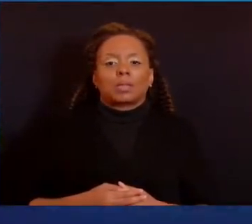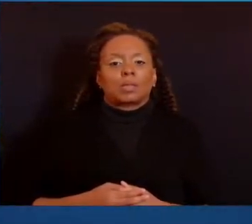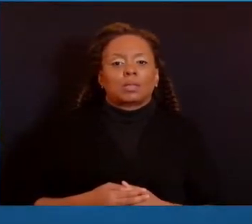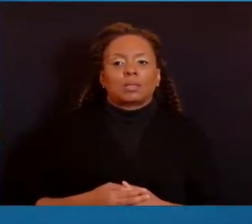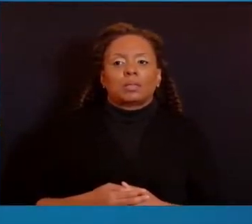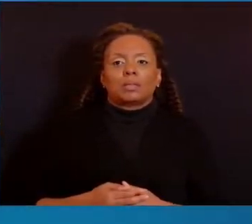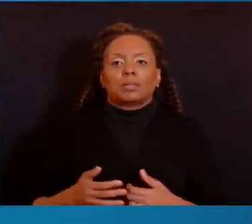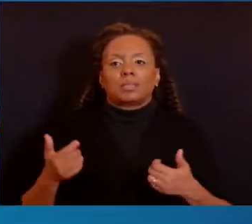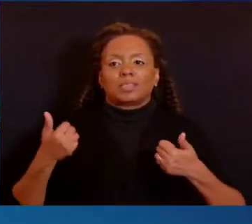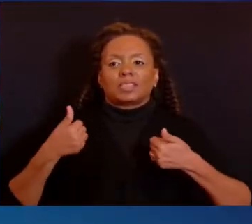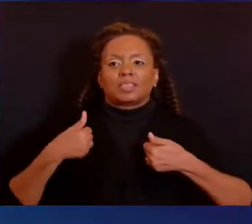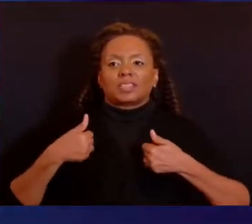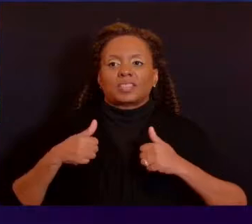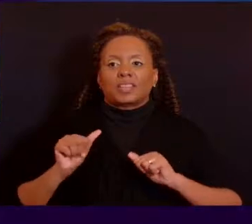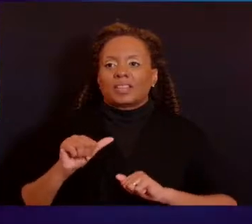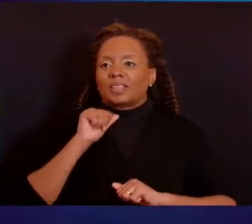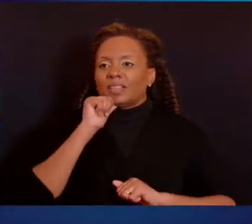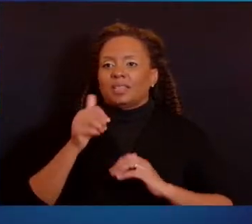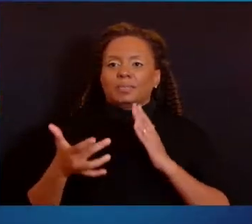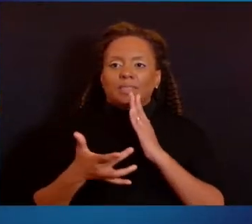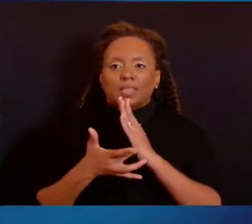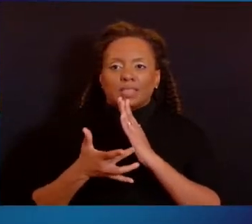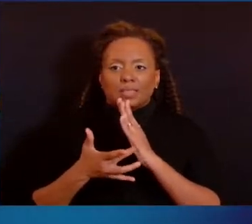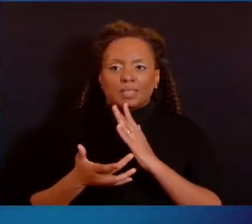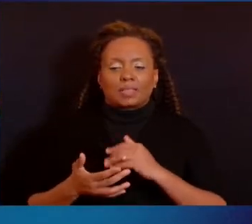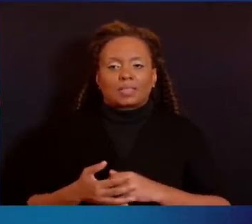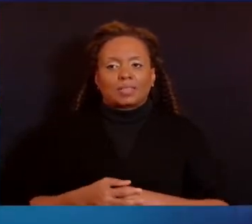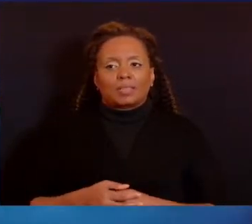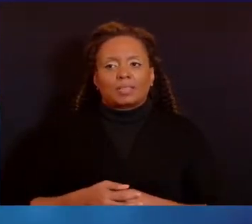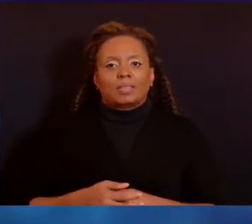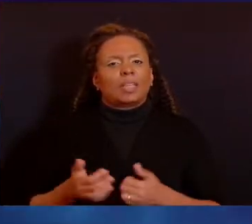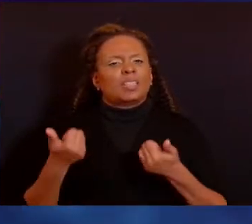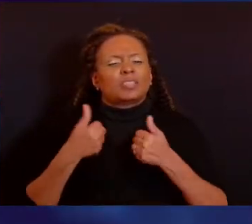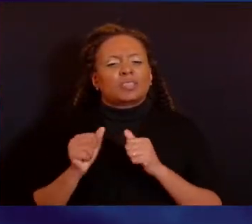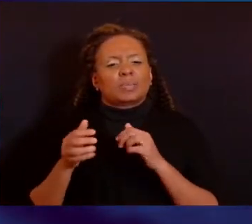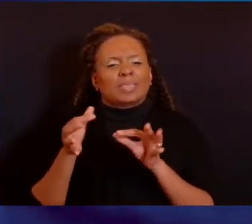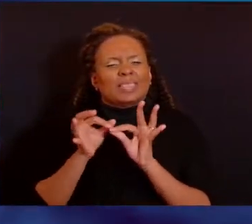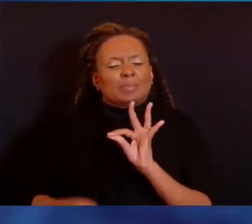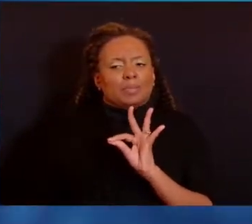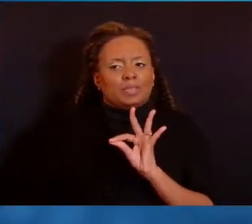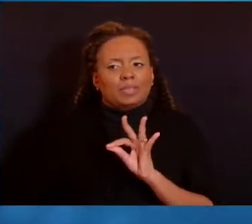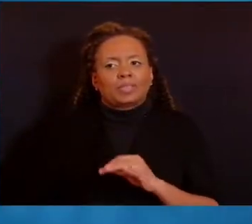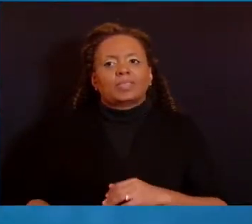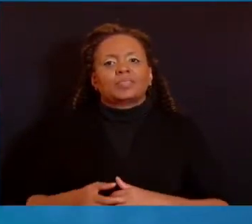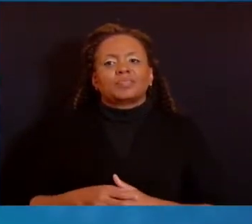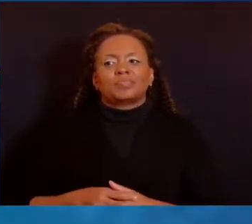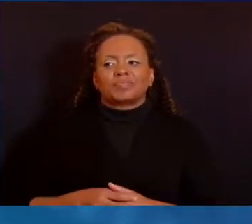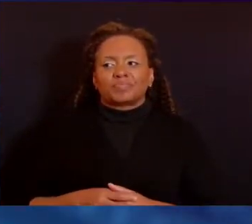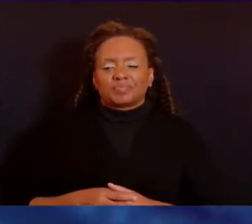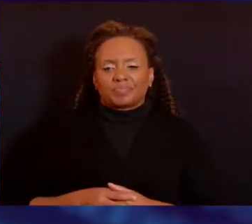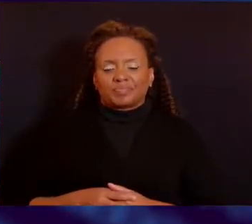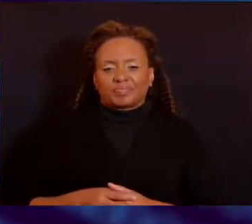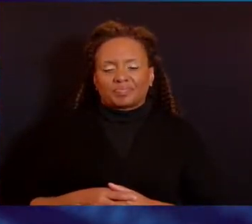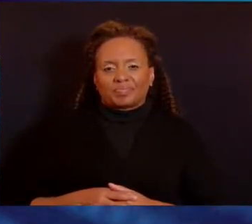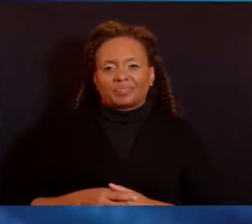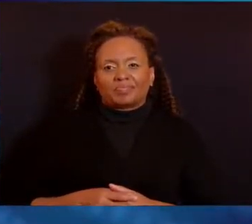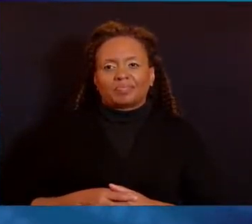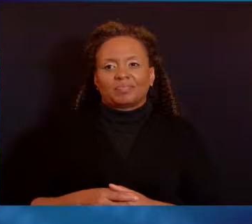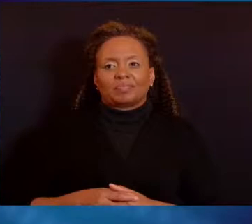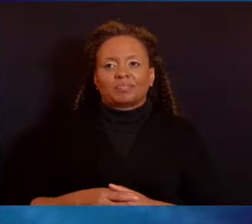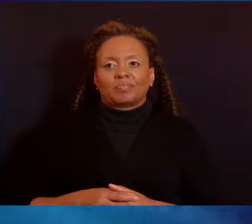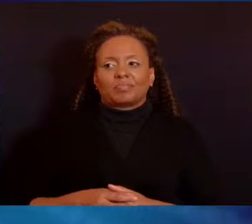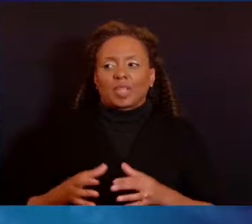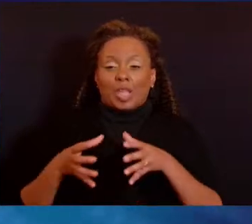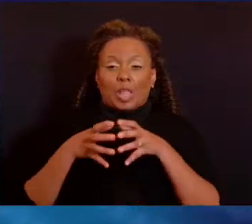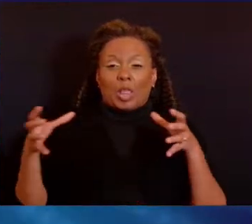technical. I'm accused of always being a technical, so I'll try to be really simple. There was an abundance of moisture where